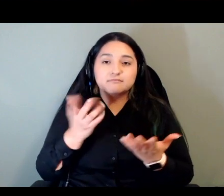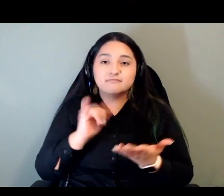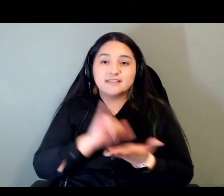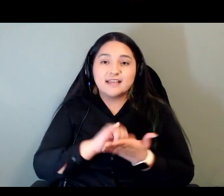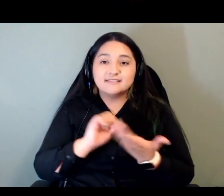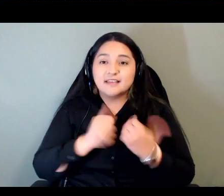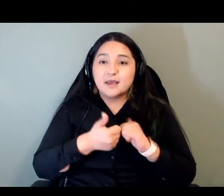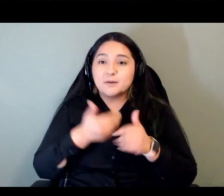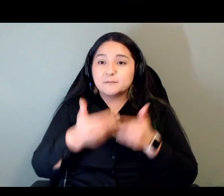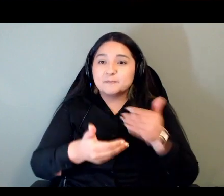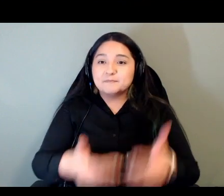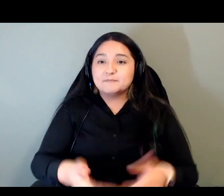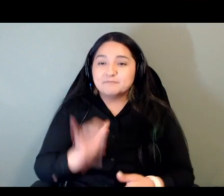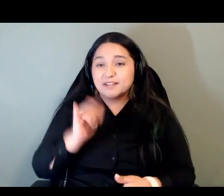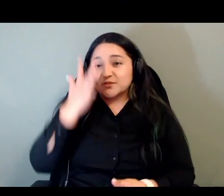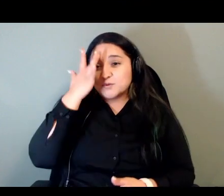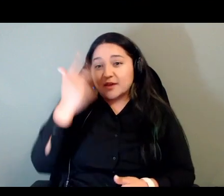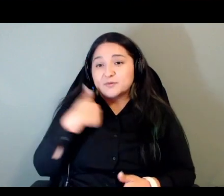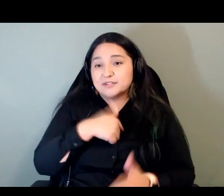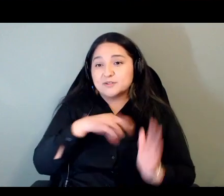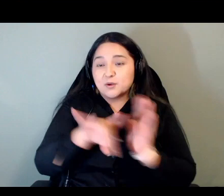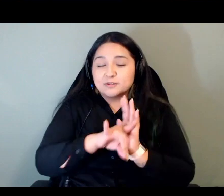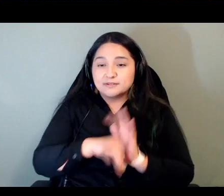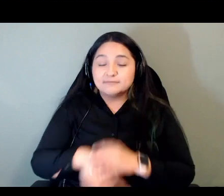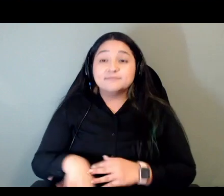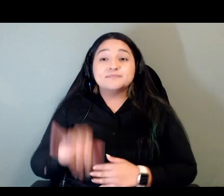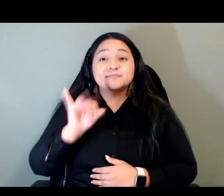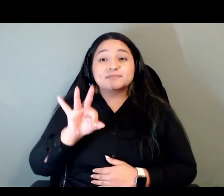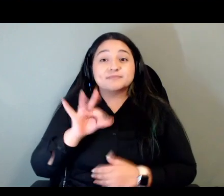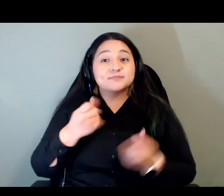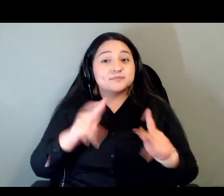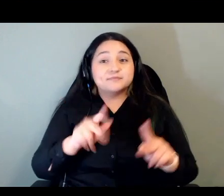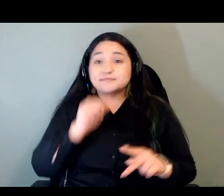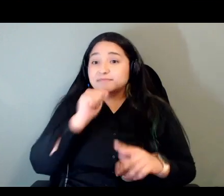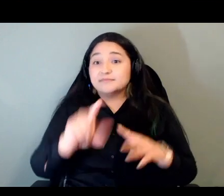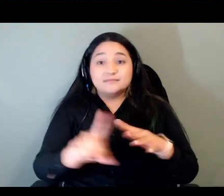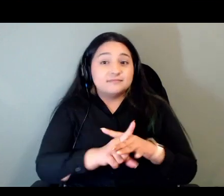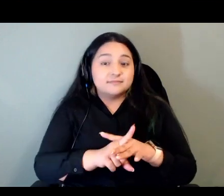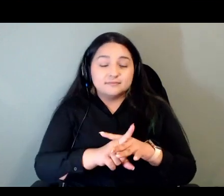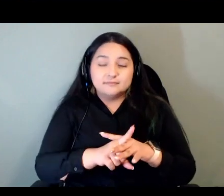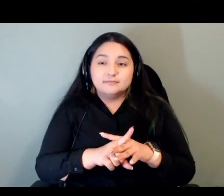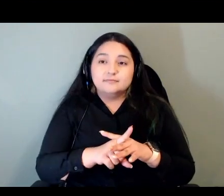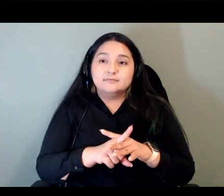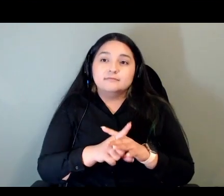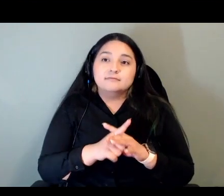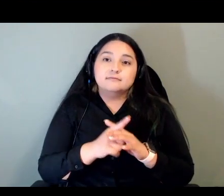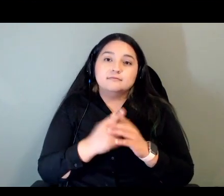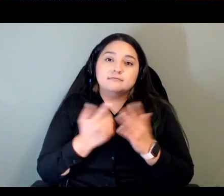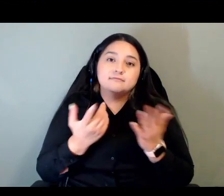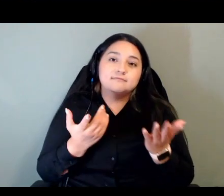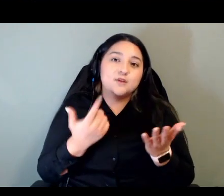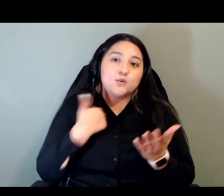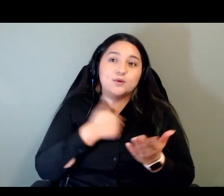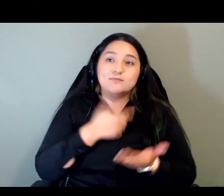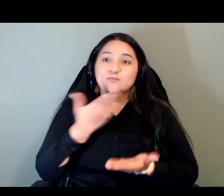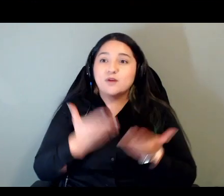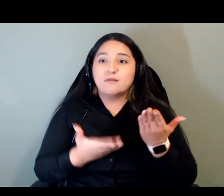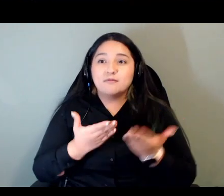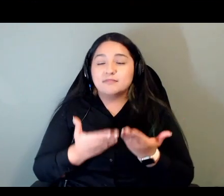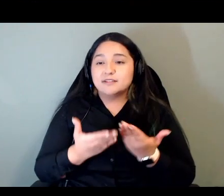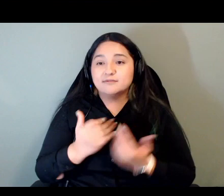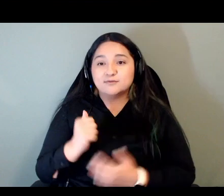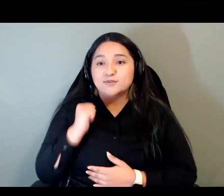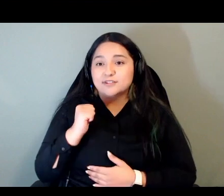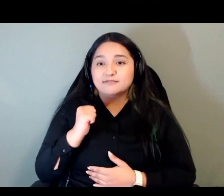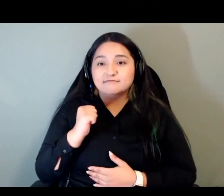why we chose it. And if this opportunity hadn't come across our path, we probably wouldn't have